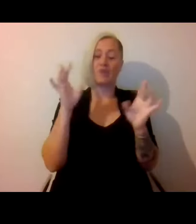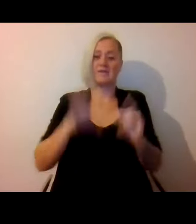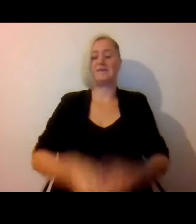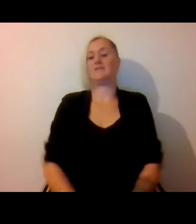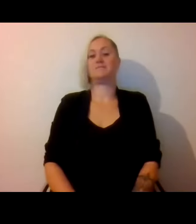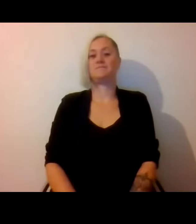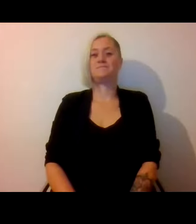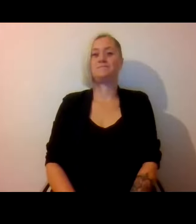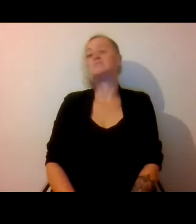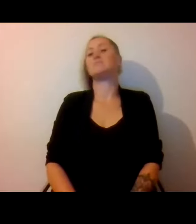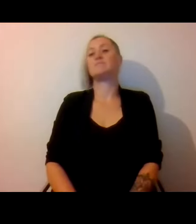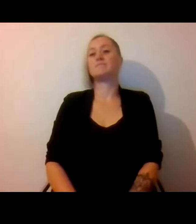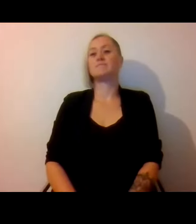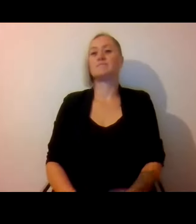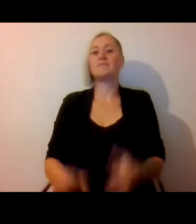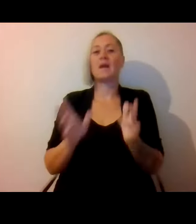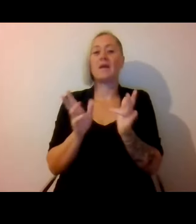Another example of